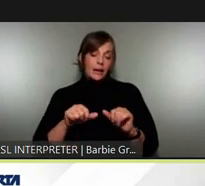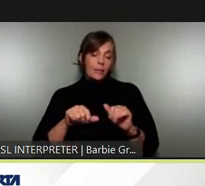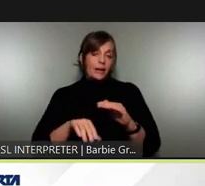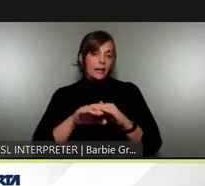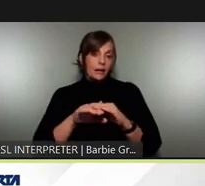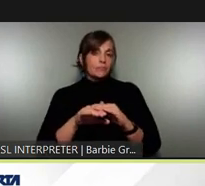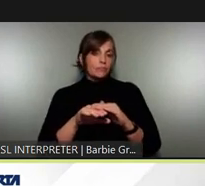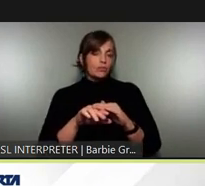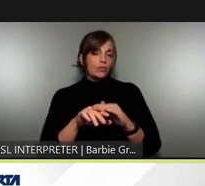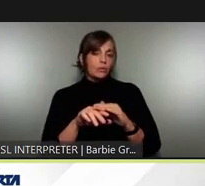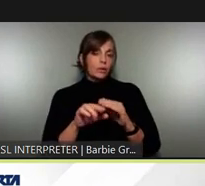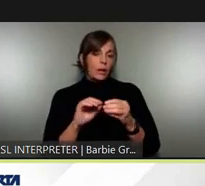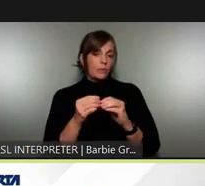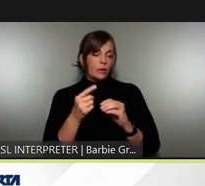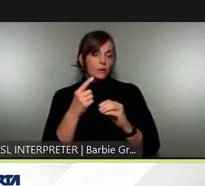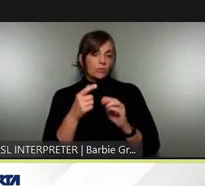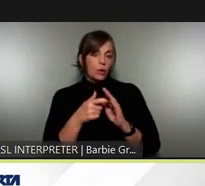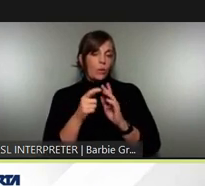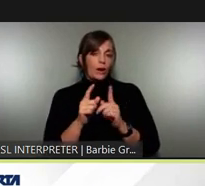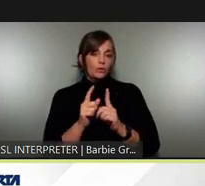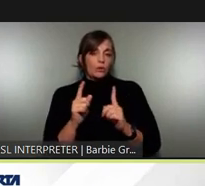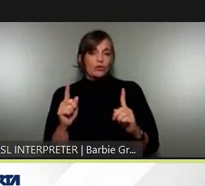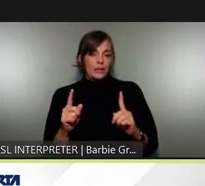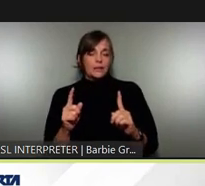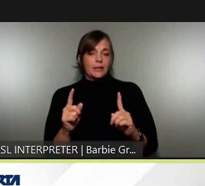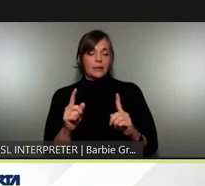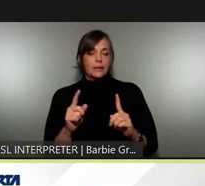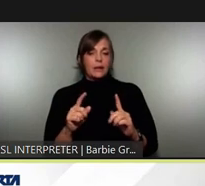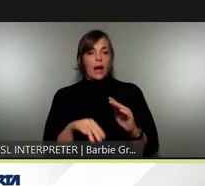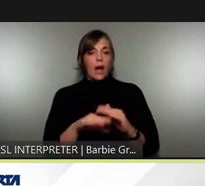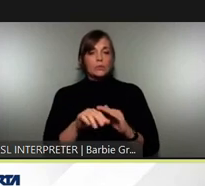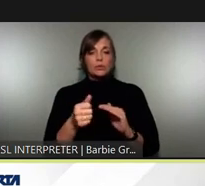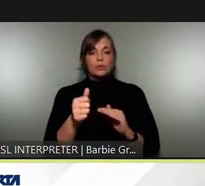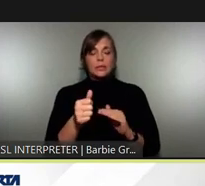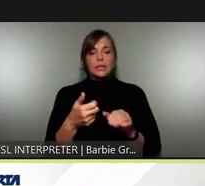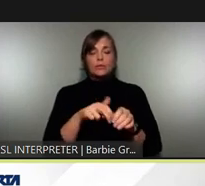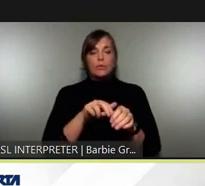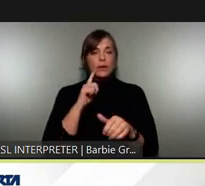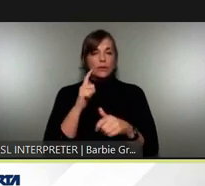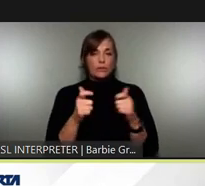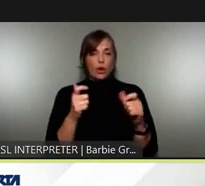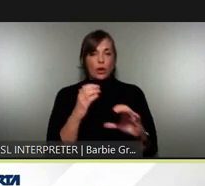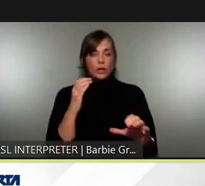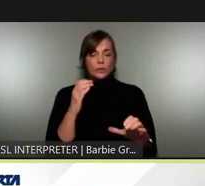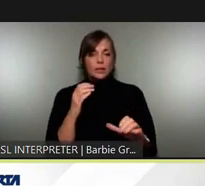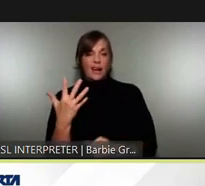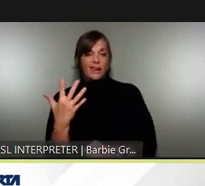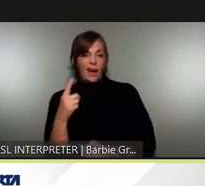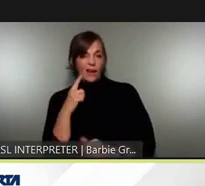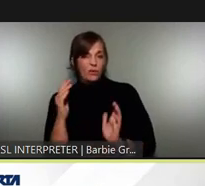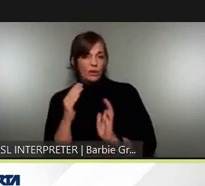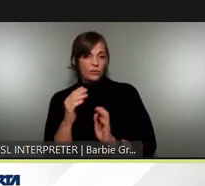is limited for social distancing. No more than 10 riders per large bus and no more than 5 riders per the smaller